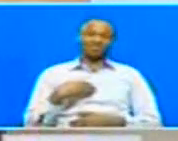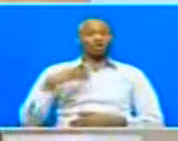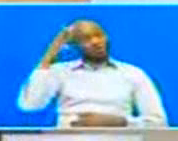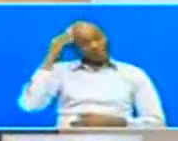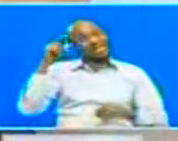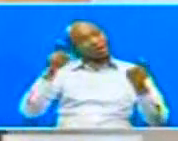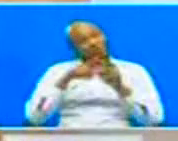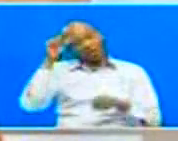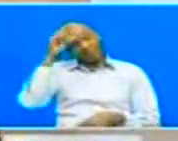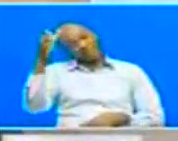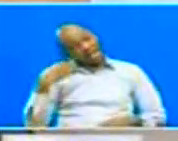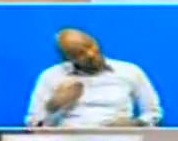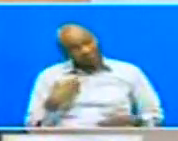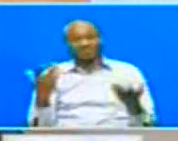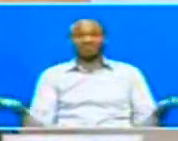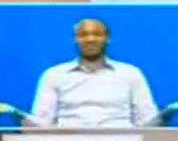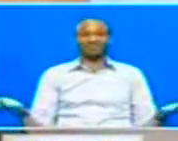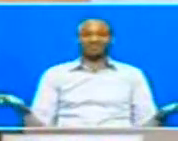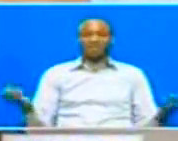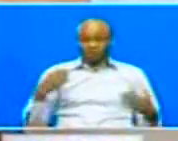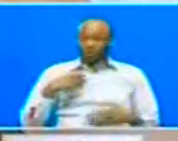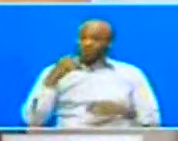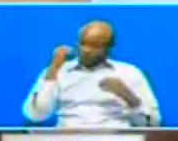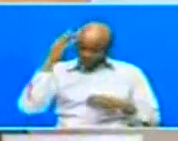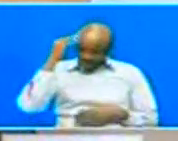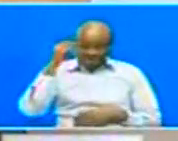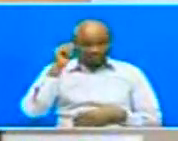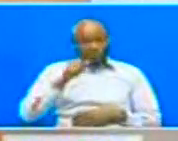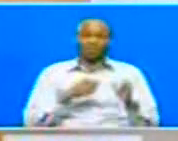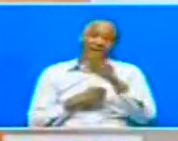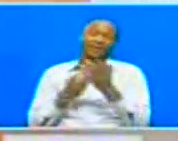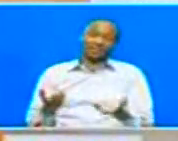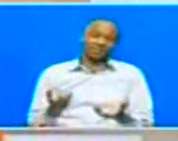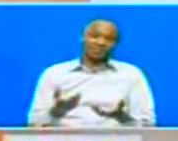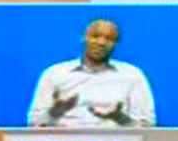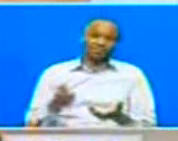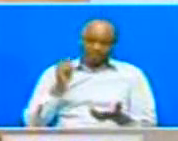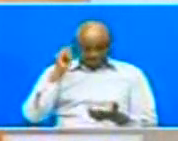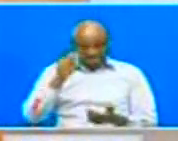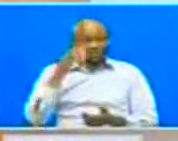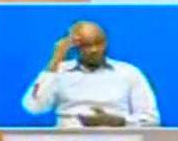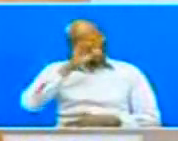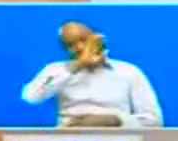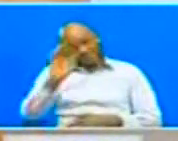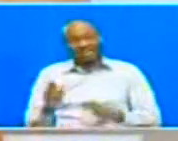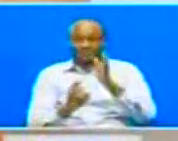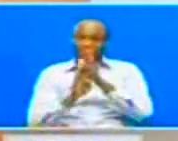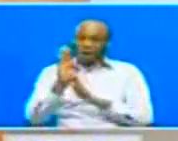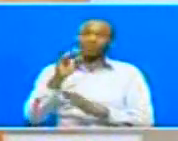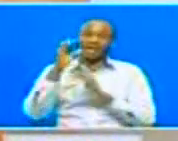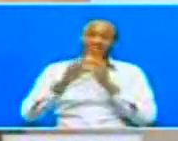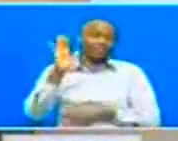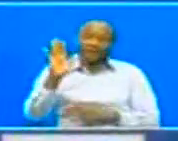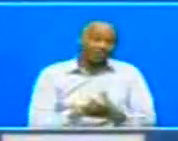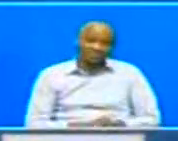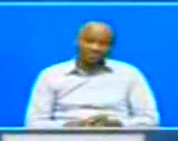So in terms of creating a stable environment for Somalis to be productive in their own country, Kenya has played a part and Africa has played